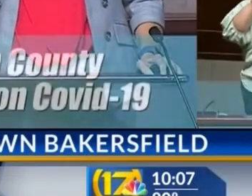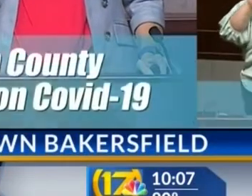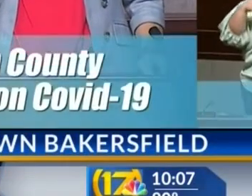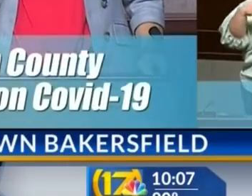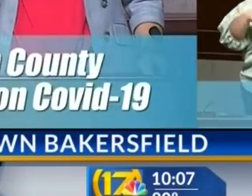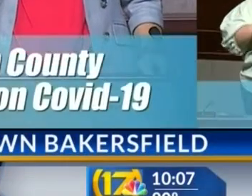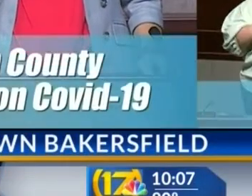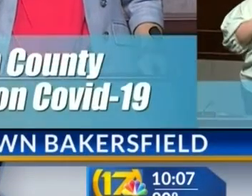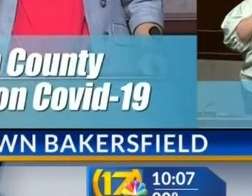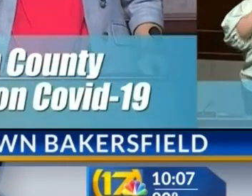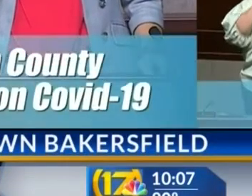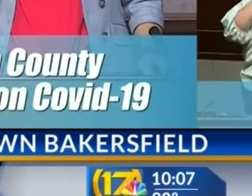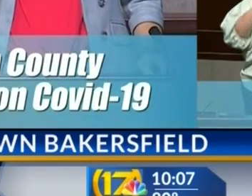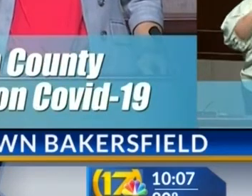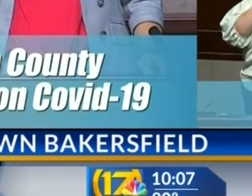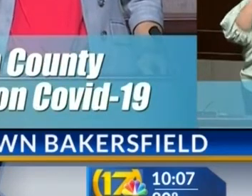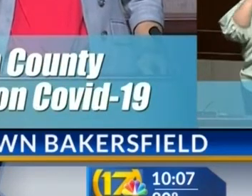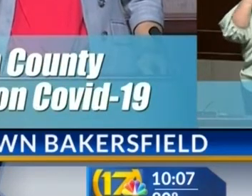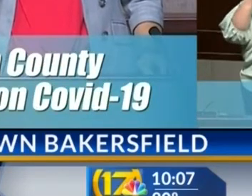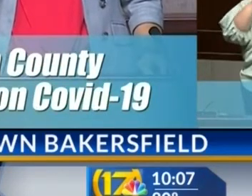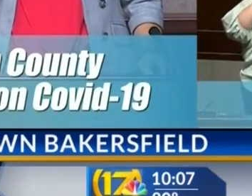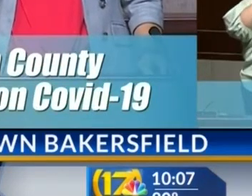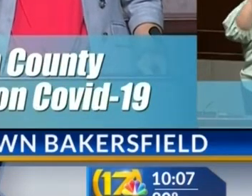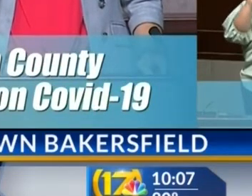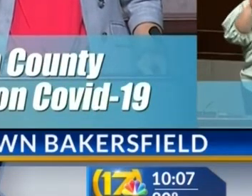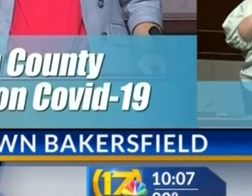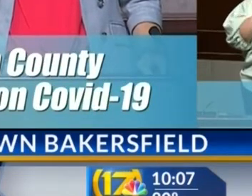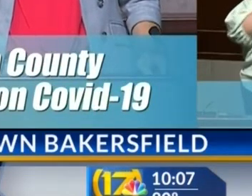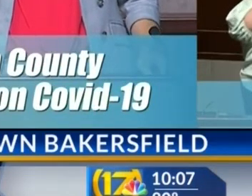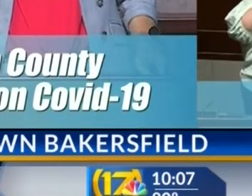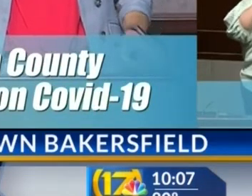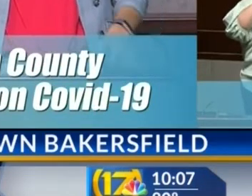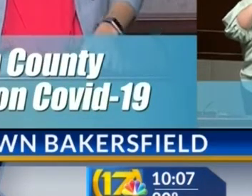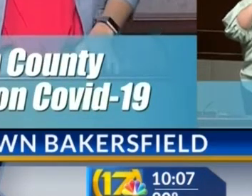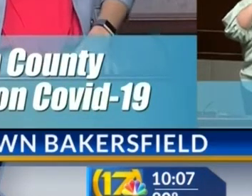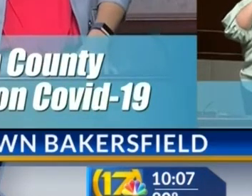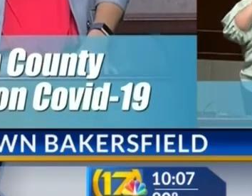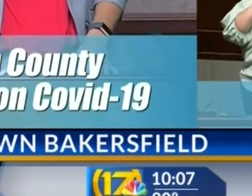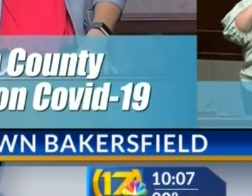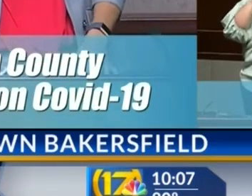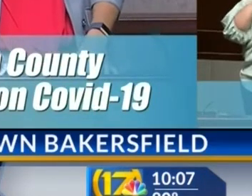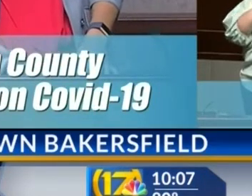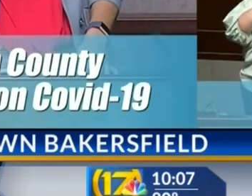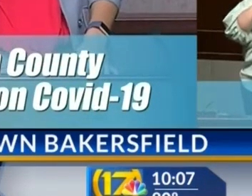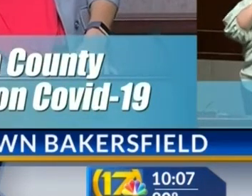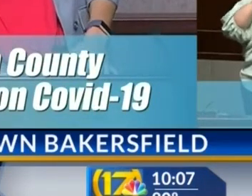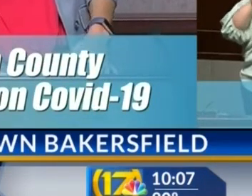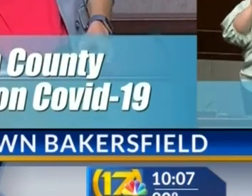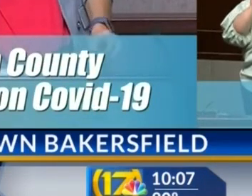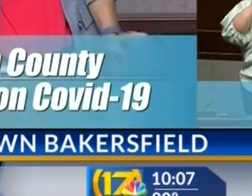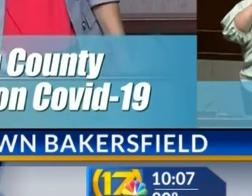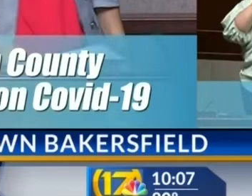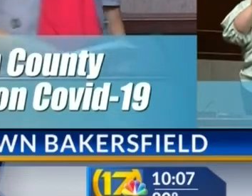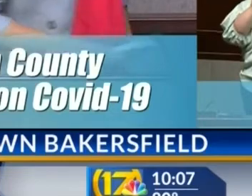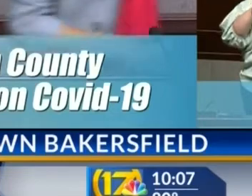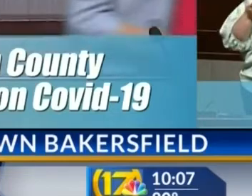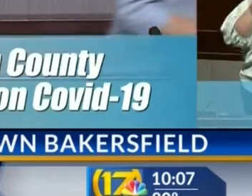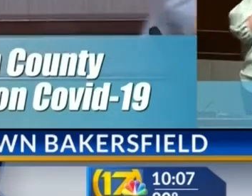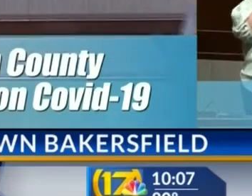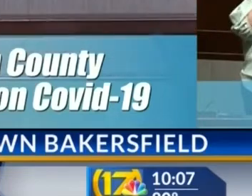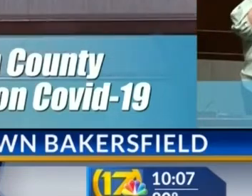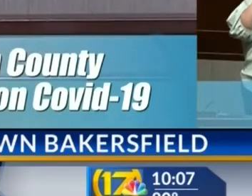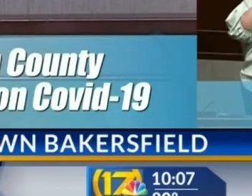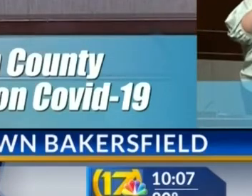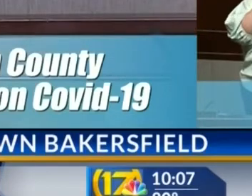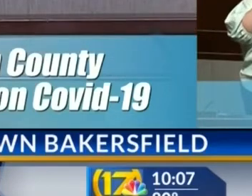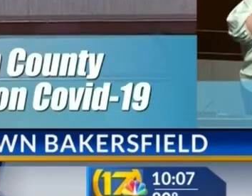county chambers. And this is Megan Pearson, the county administrative officer's public information officer. And let's go right